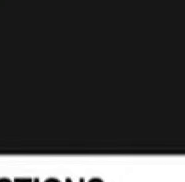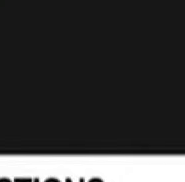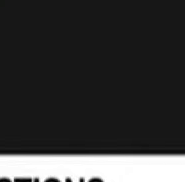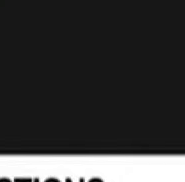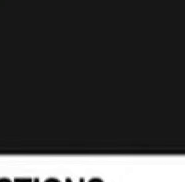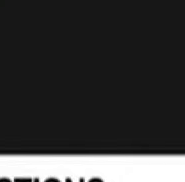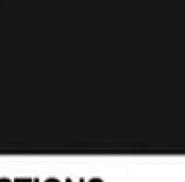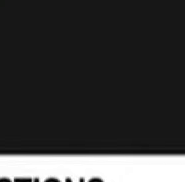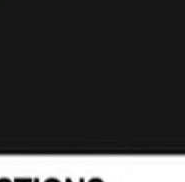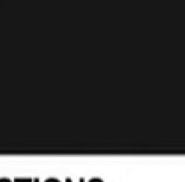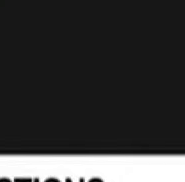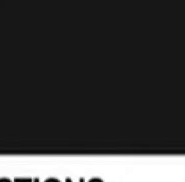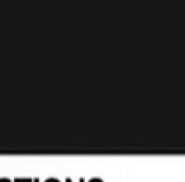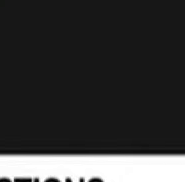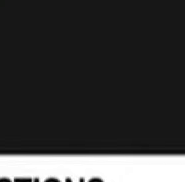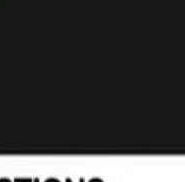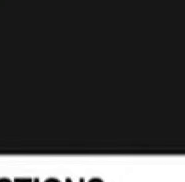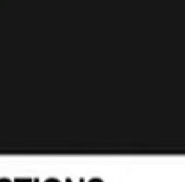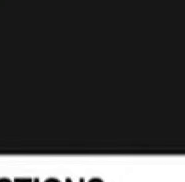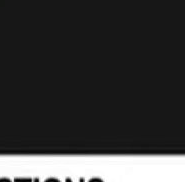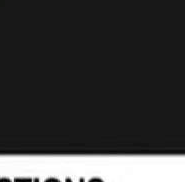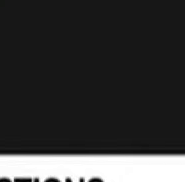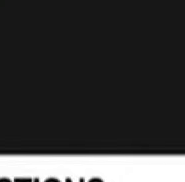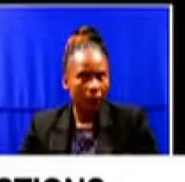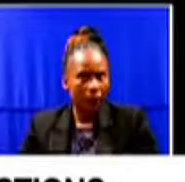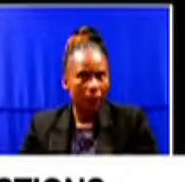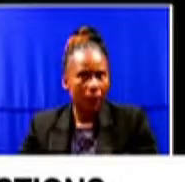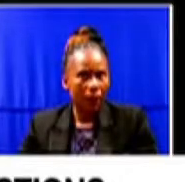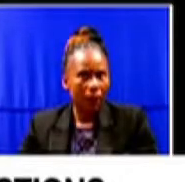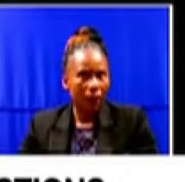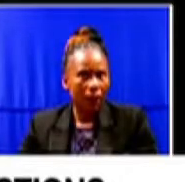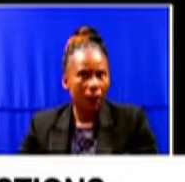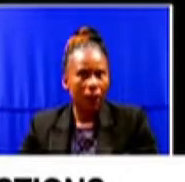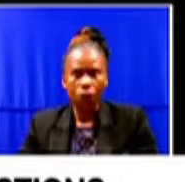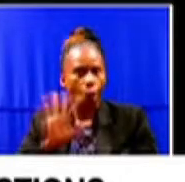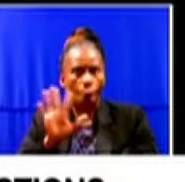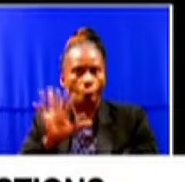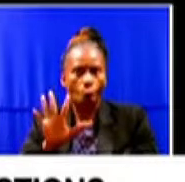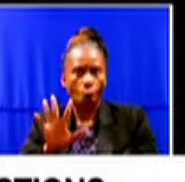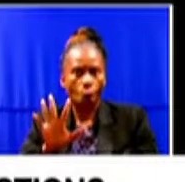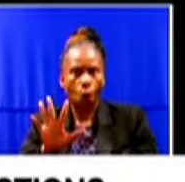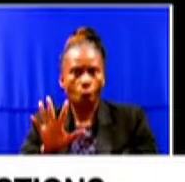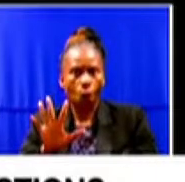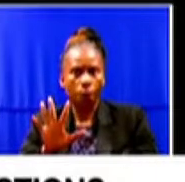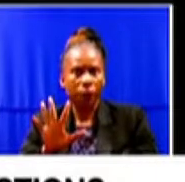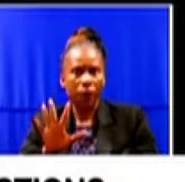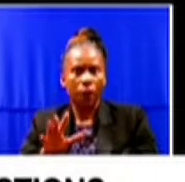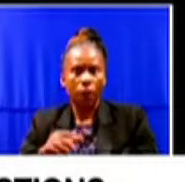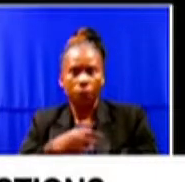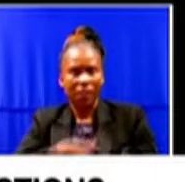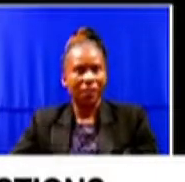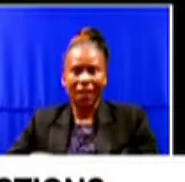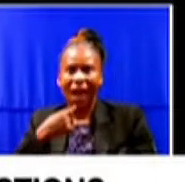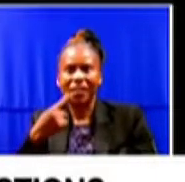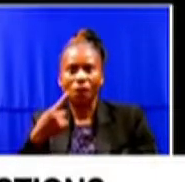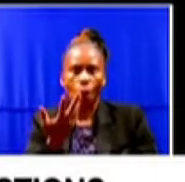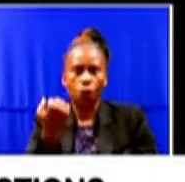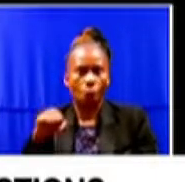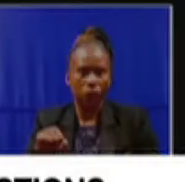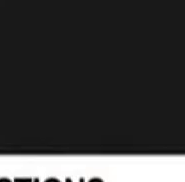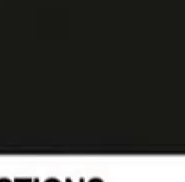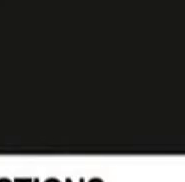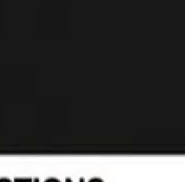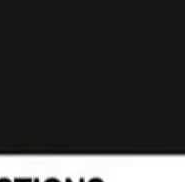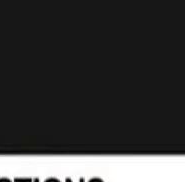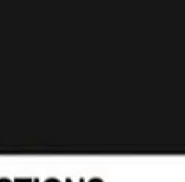No, the President will decide to answer that or not. No. Honorable Malema, this is a matter for you.